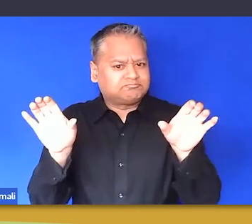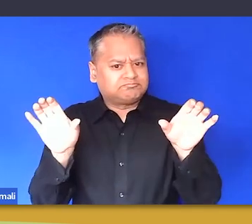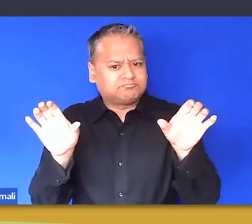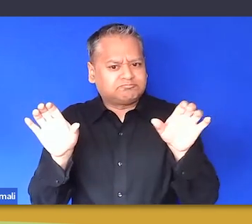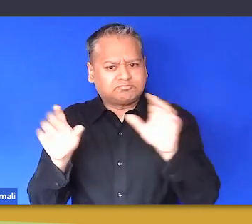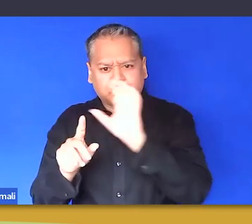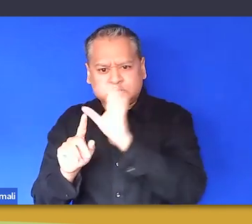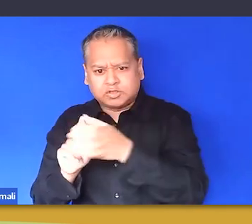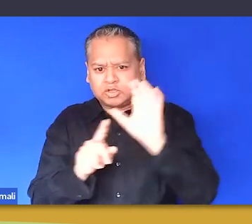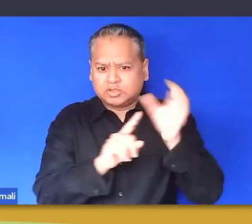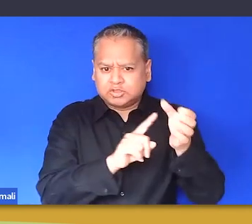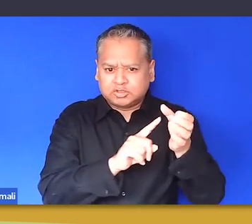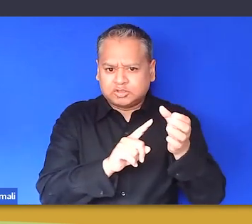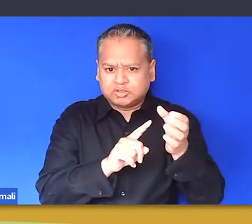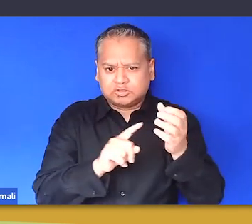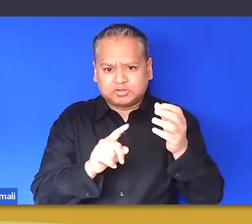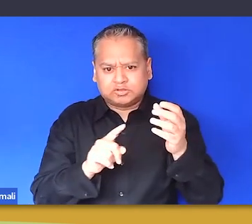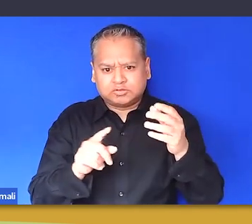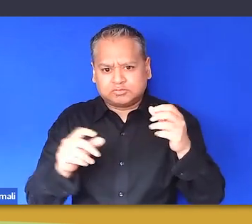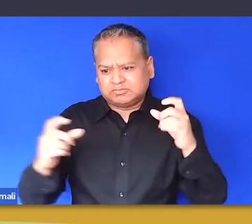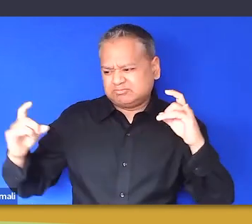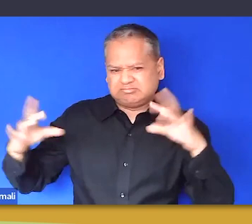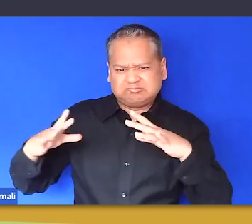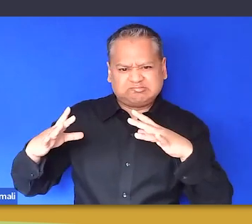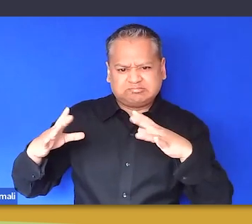between communities. Over to you, Rachna.